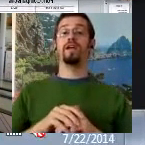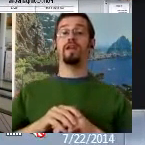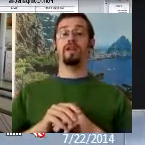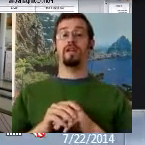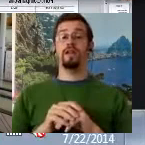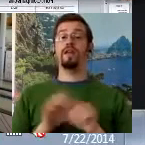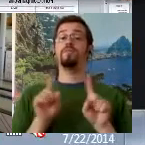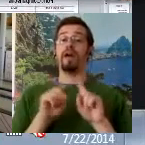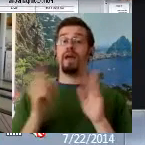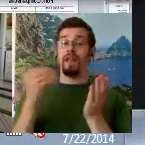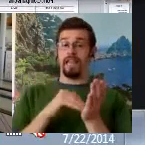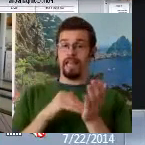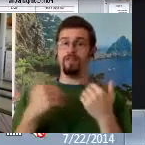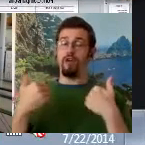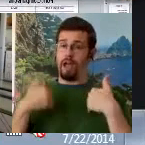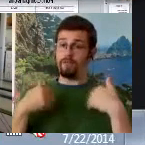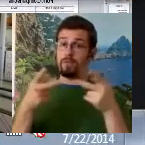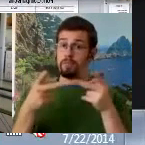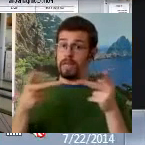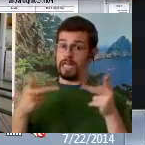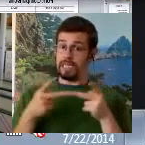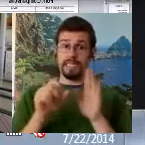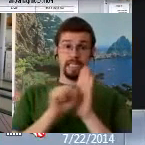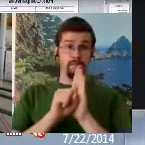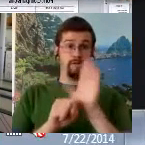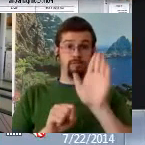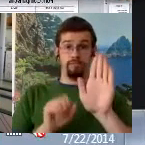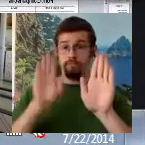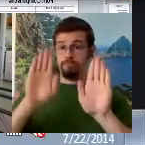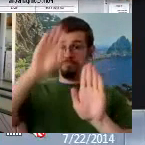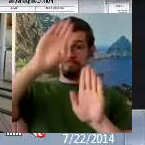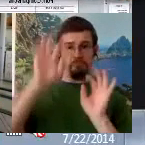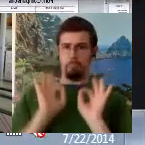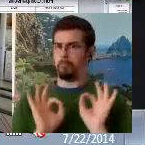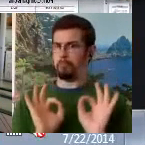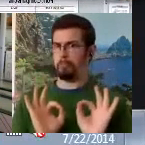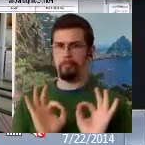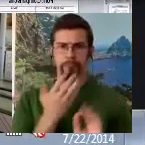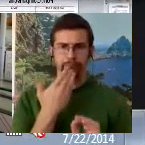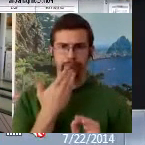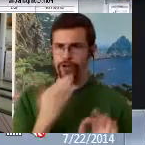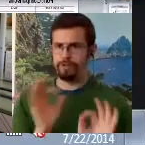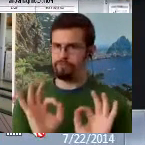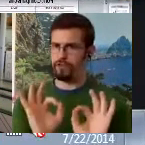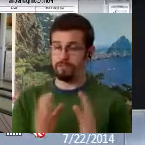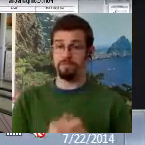two-dimensional placement of all the symbols, and it's positioned perfectly. It's really great.